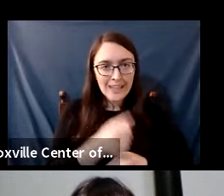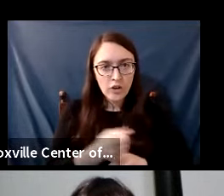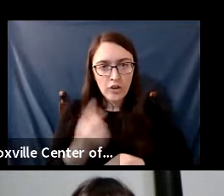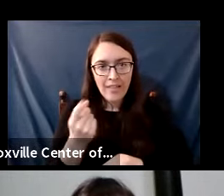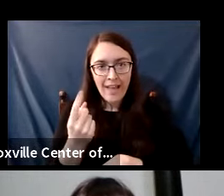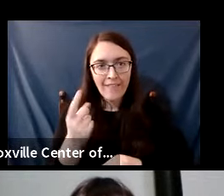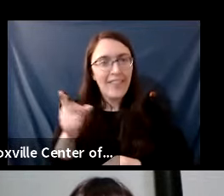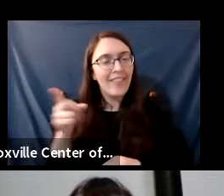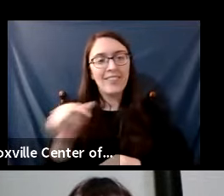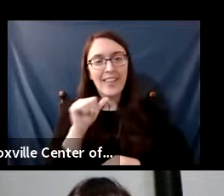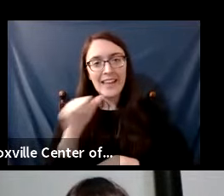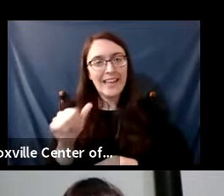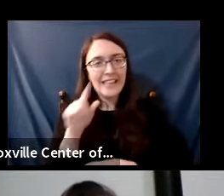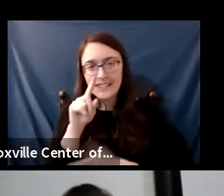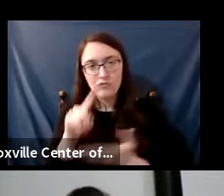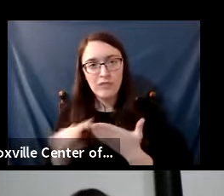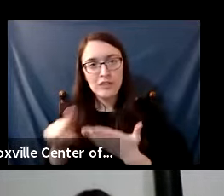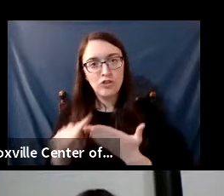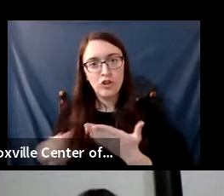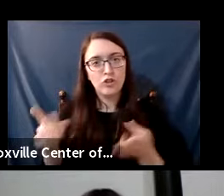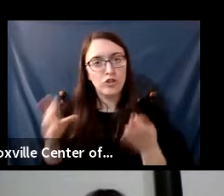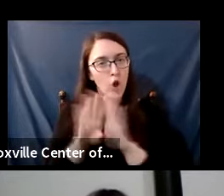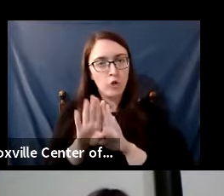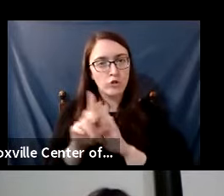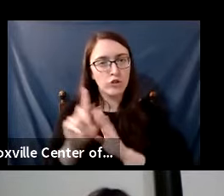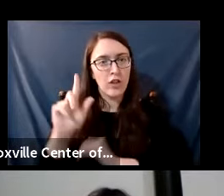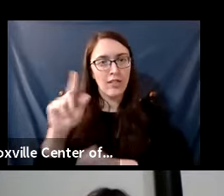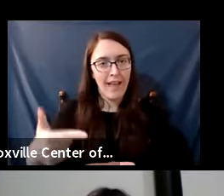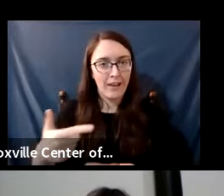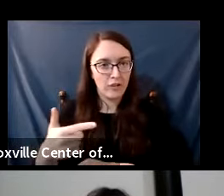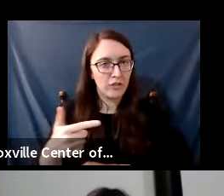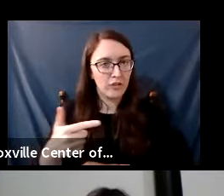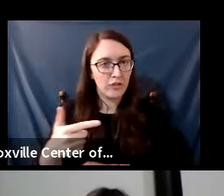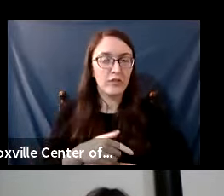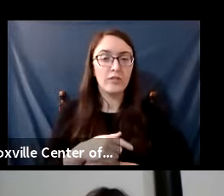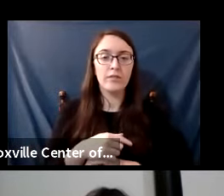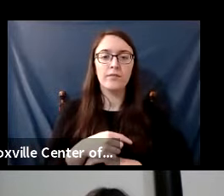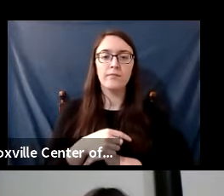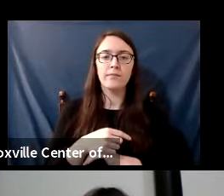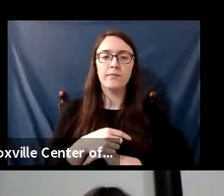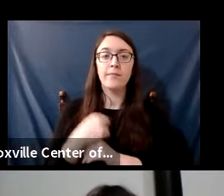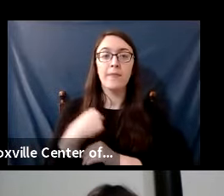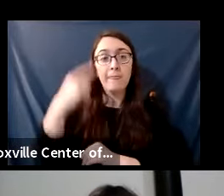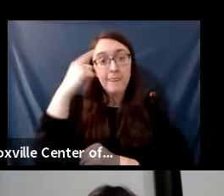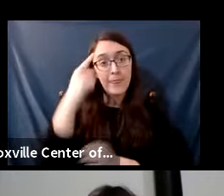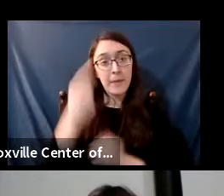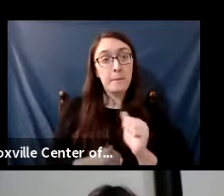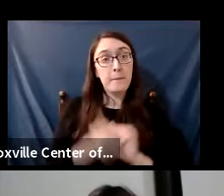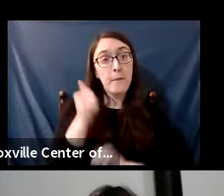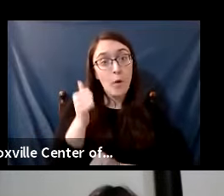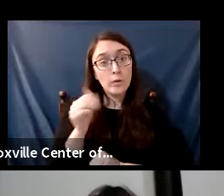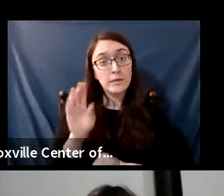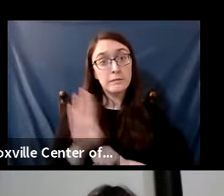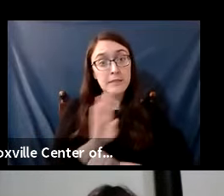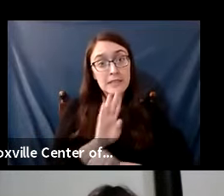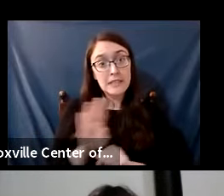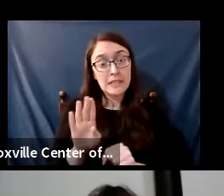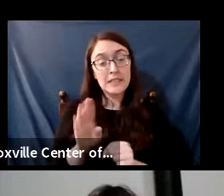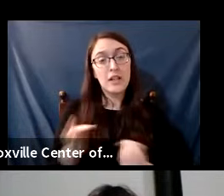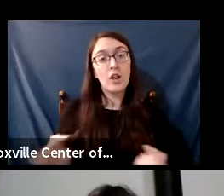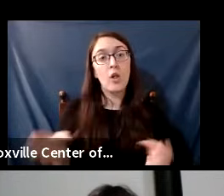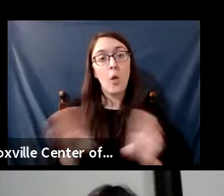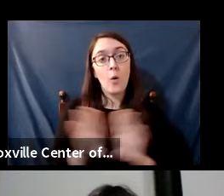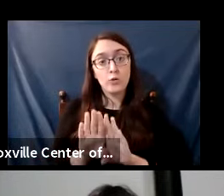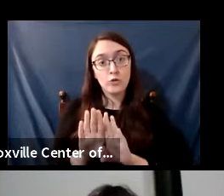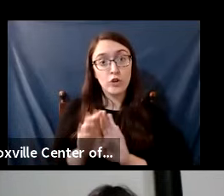than that. I think essentially, I could be wrong, but for the majority of businesses, closure at midnight